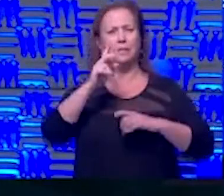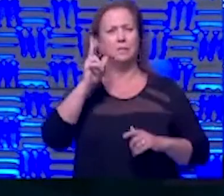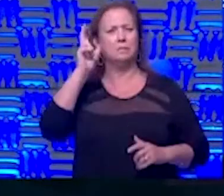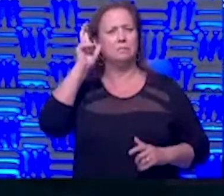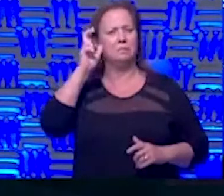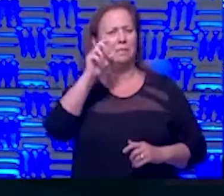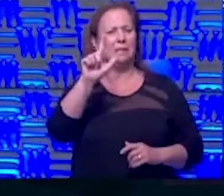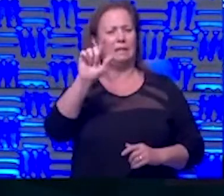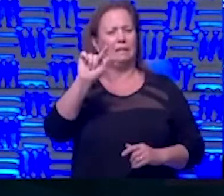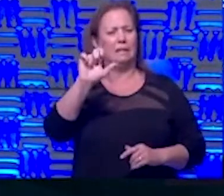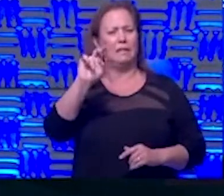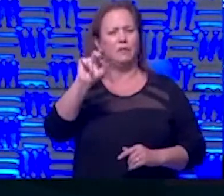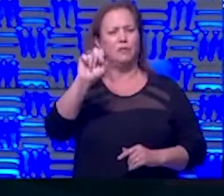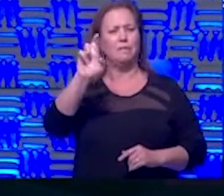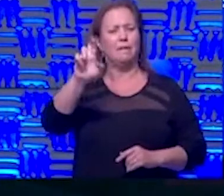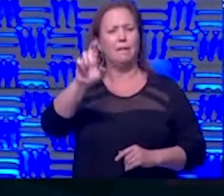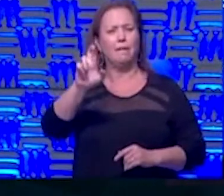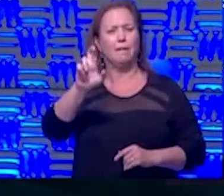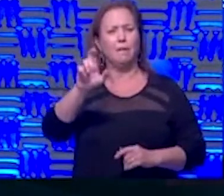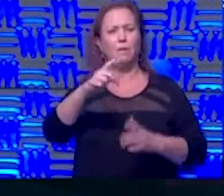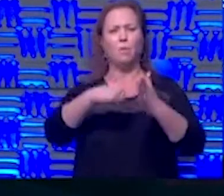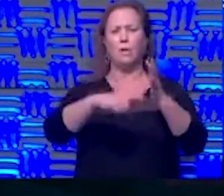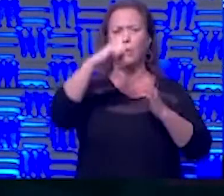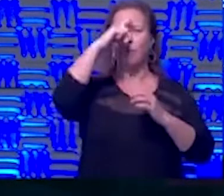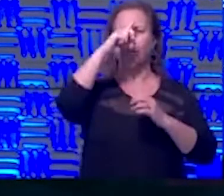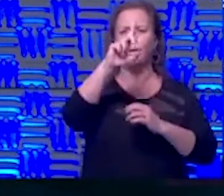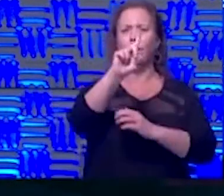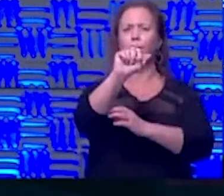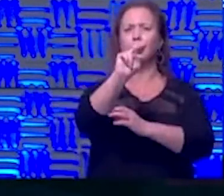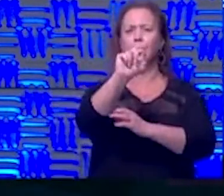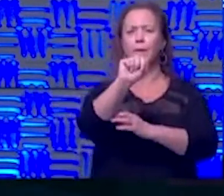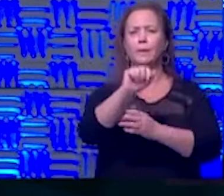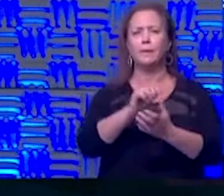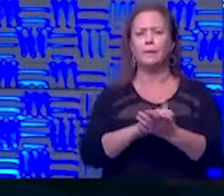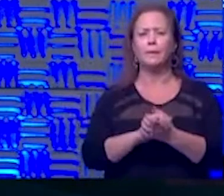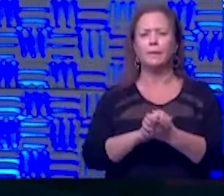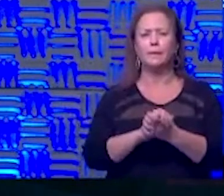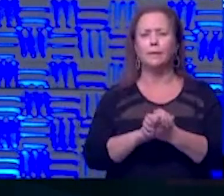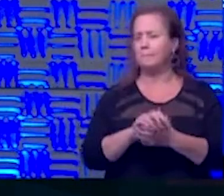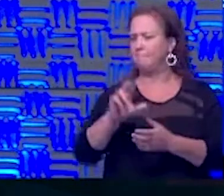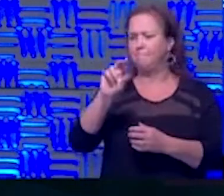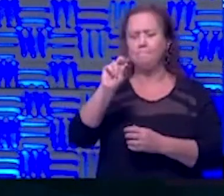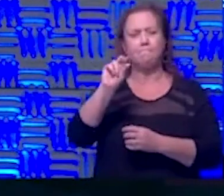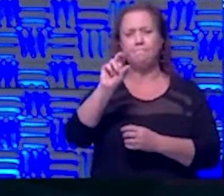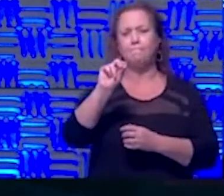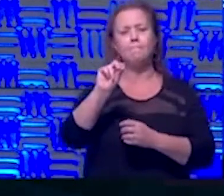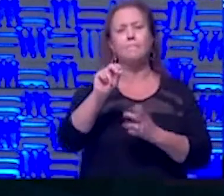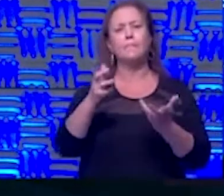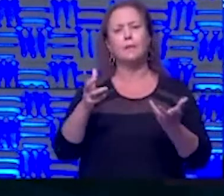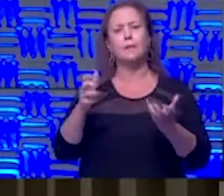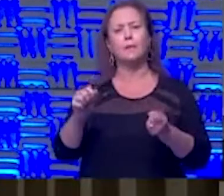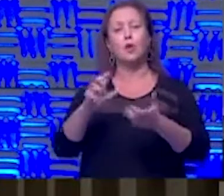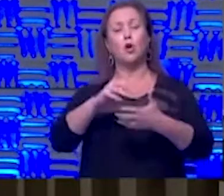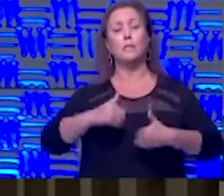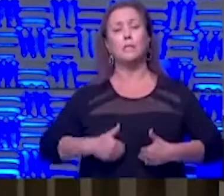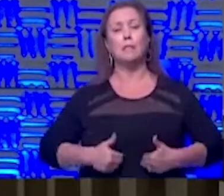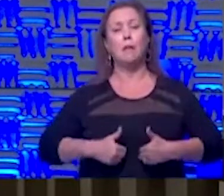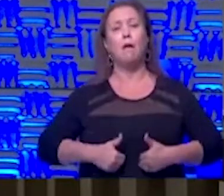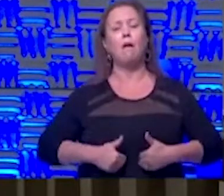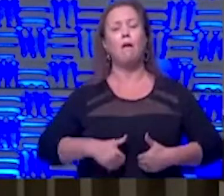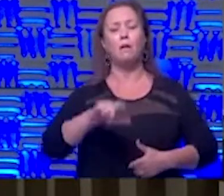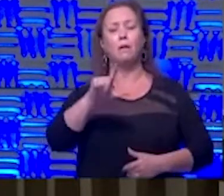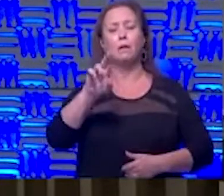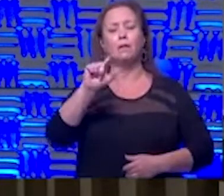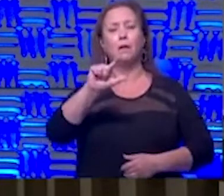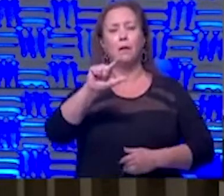mimicking of the Legionnaires' disease or the virus. What do you think? No, I think other than causing lung infiltrates